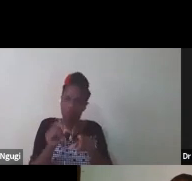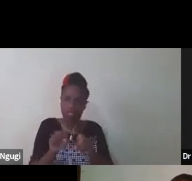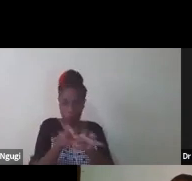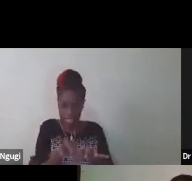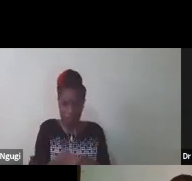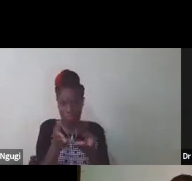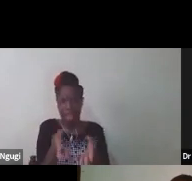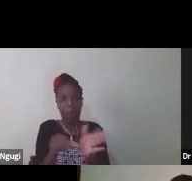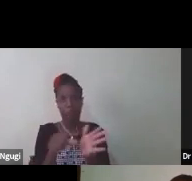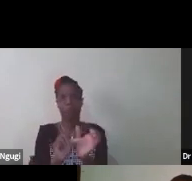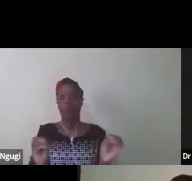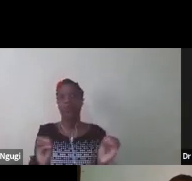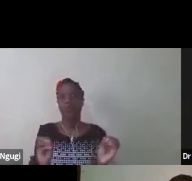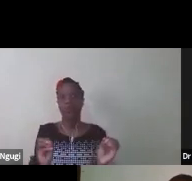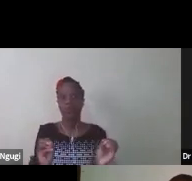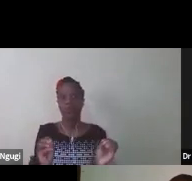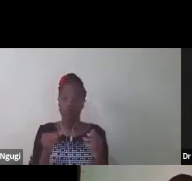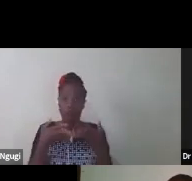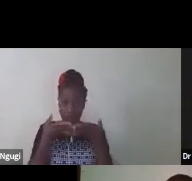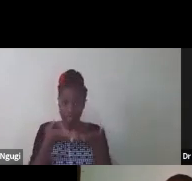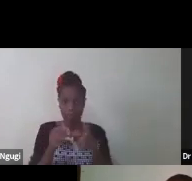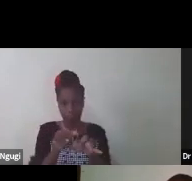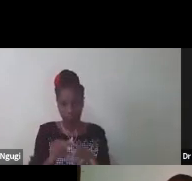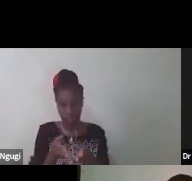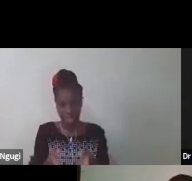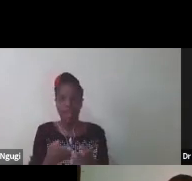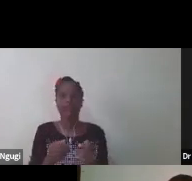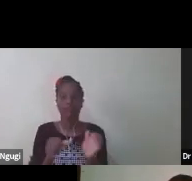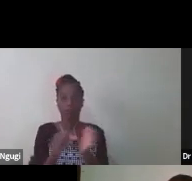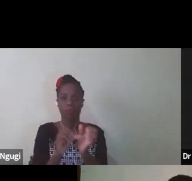to the questions asked here, please do go ahead.